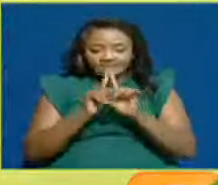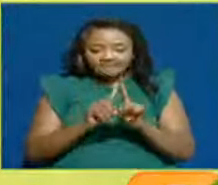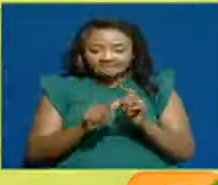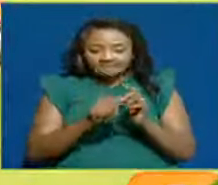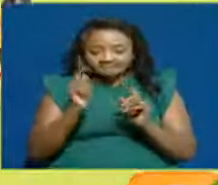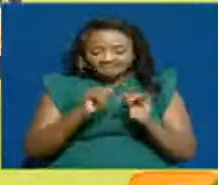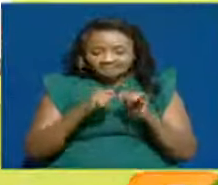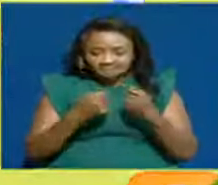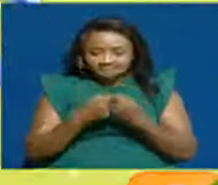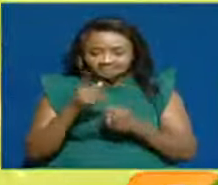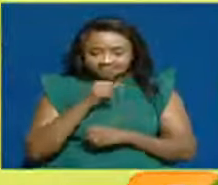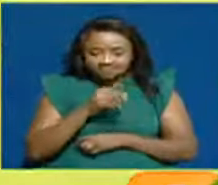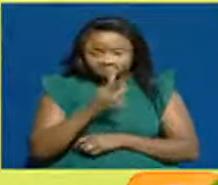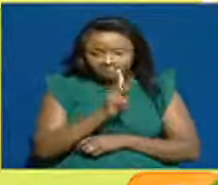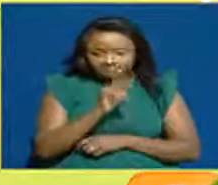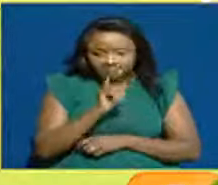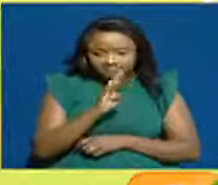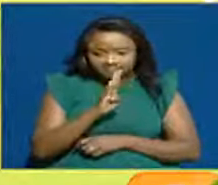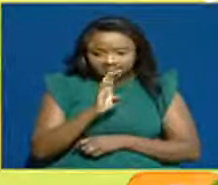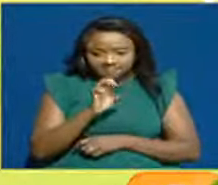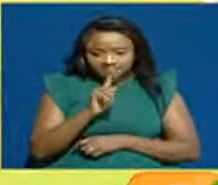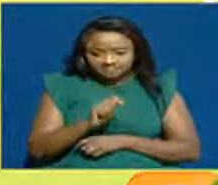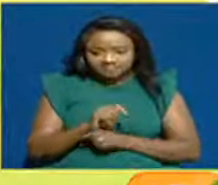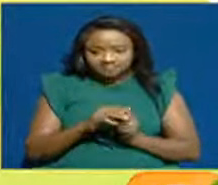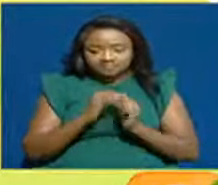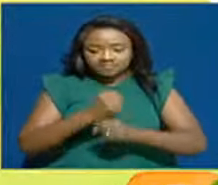Kibit Grounds in Ngong, Kajiado,